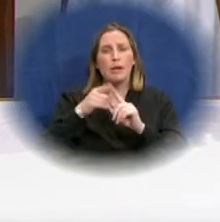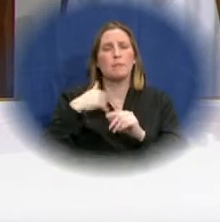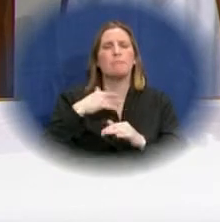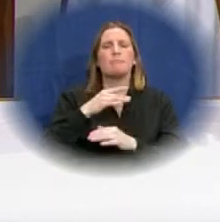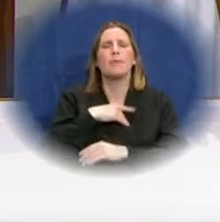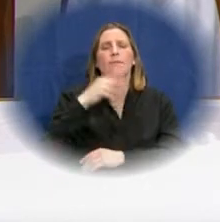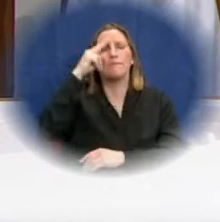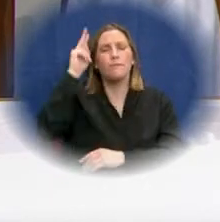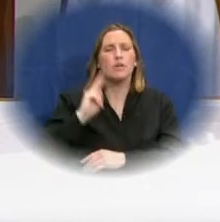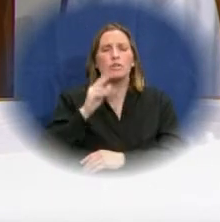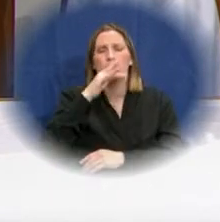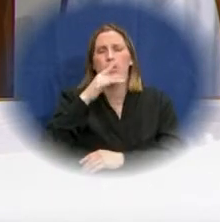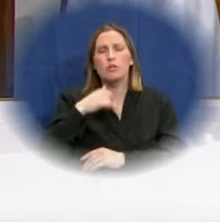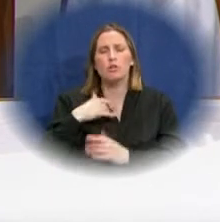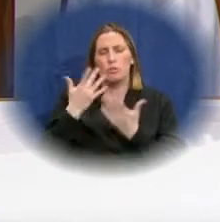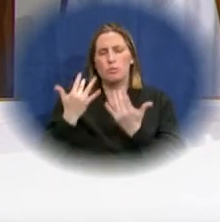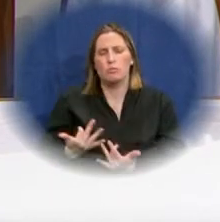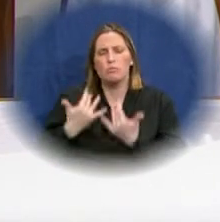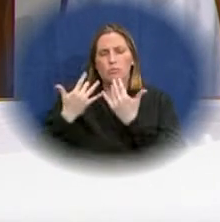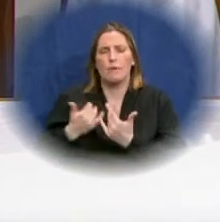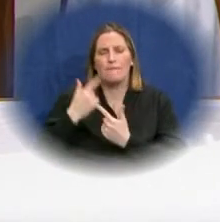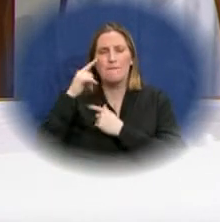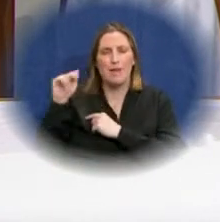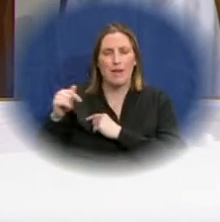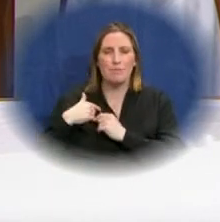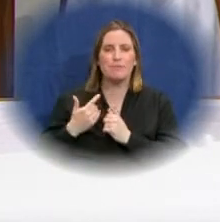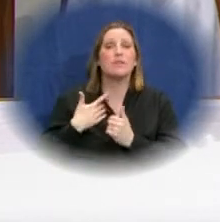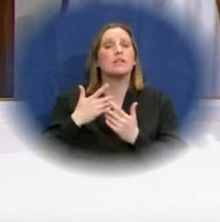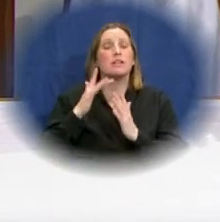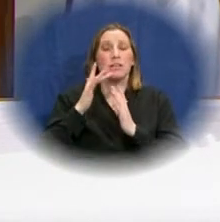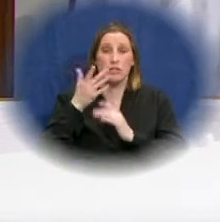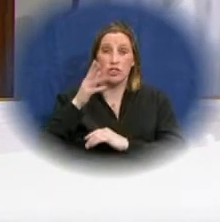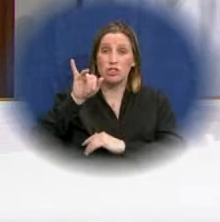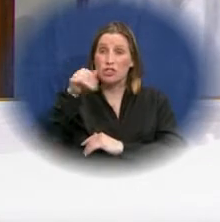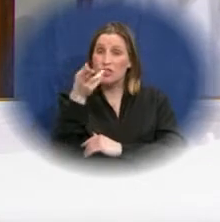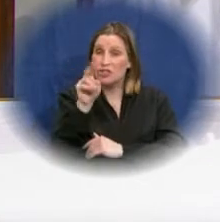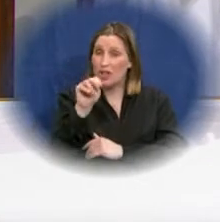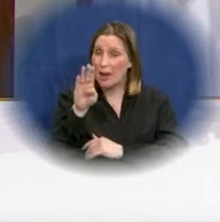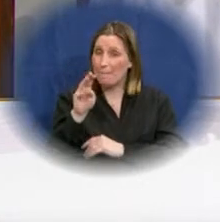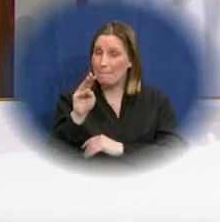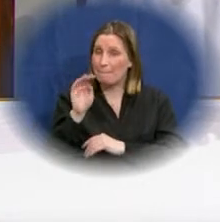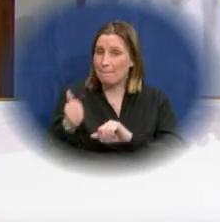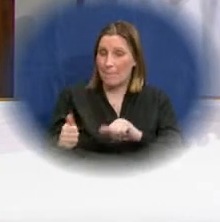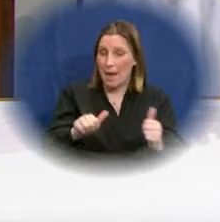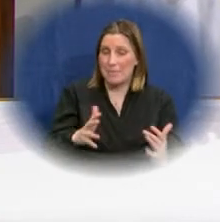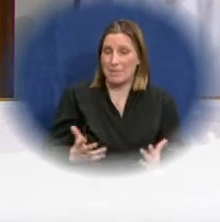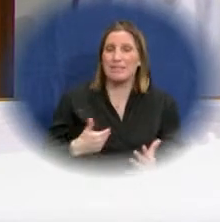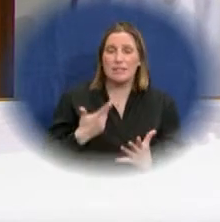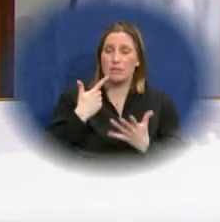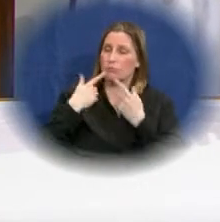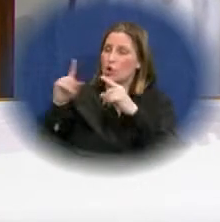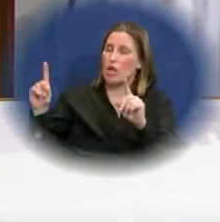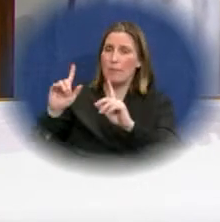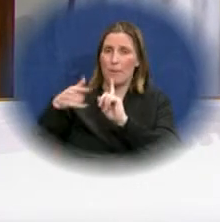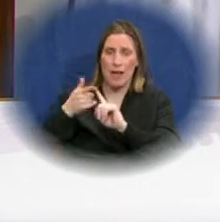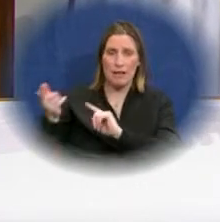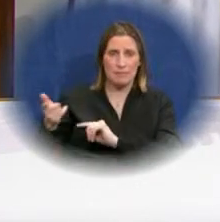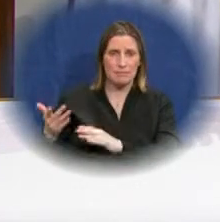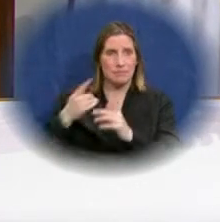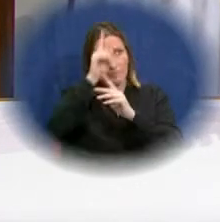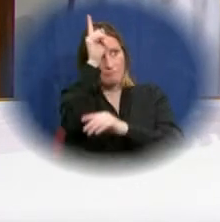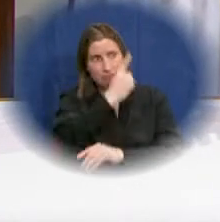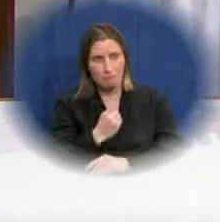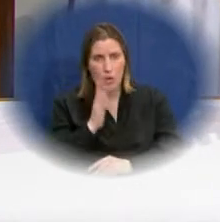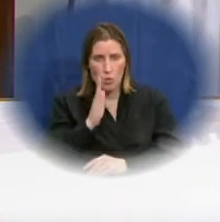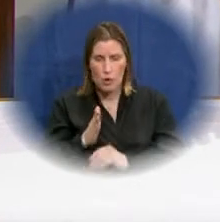him with love beyond all telling. John the Baptist sang of his coming and proclaimed his presence when he came. It is by his